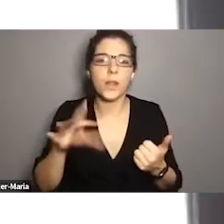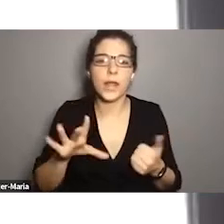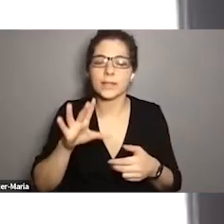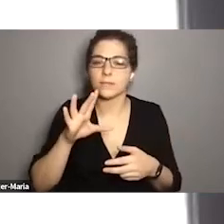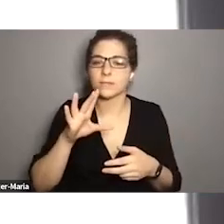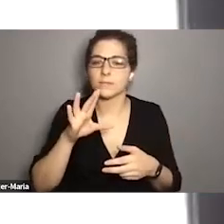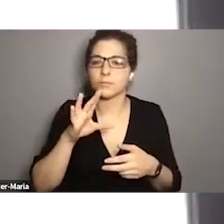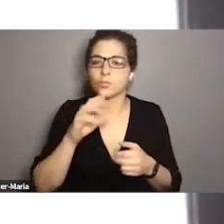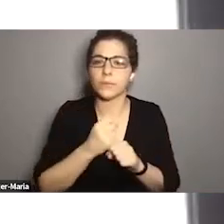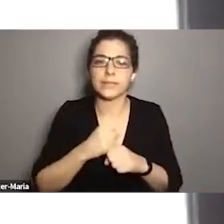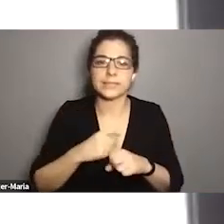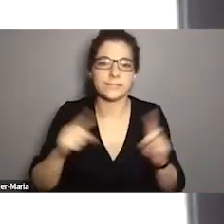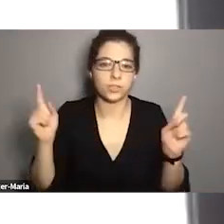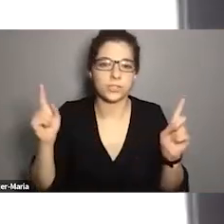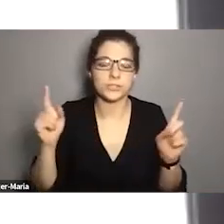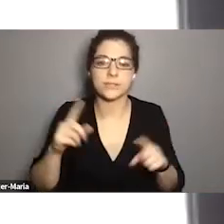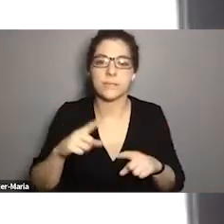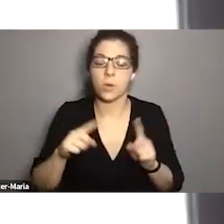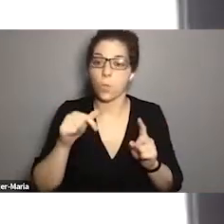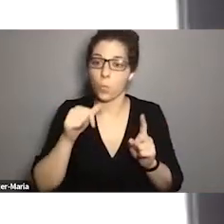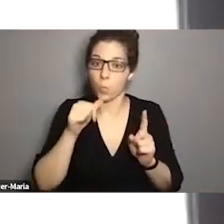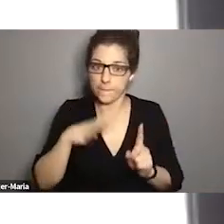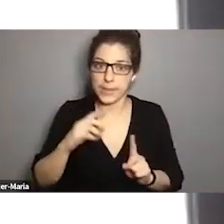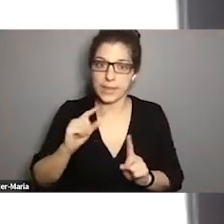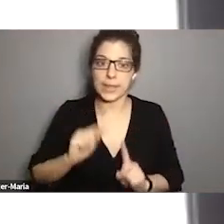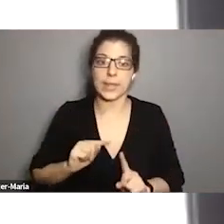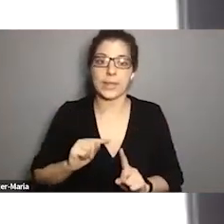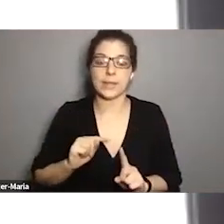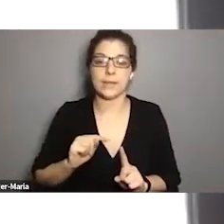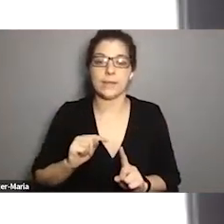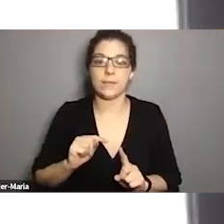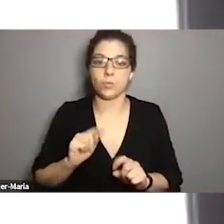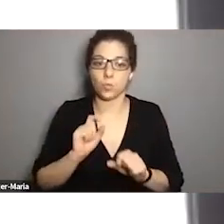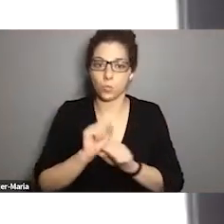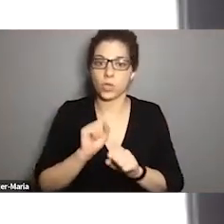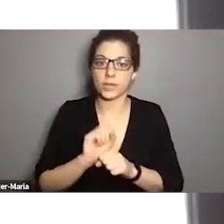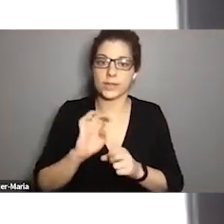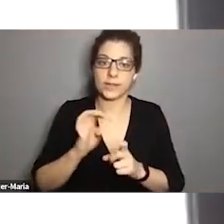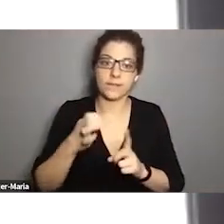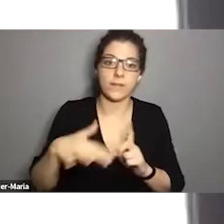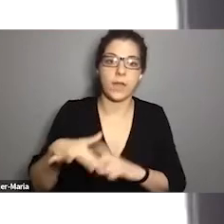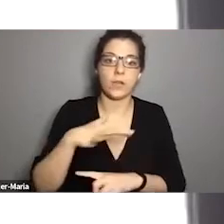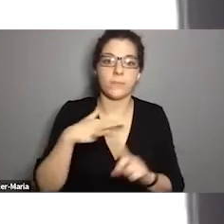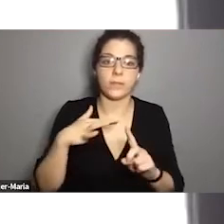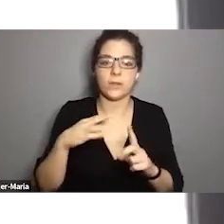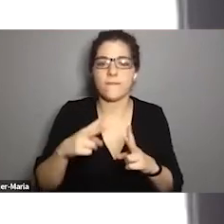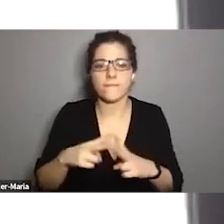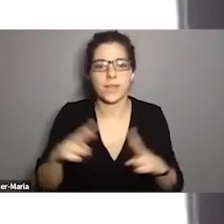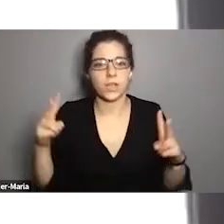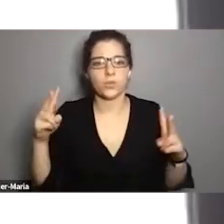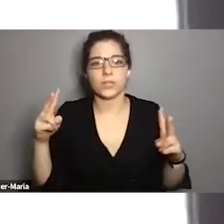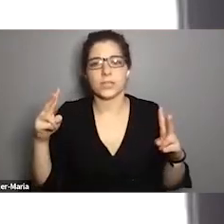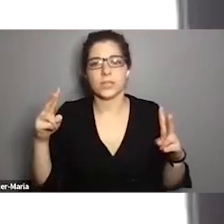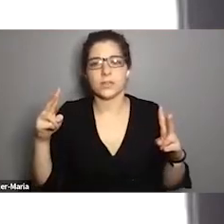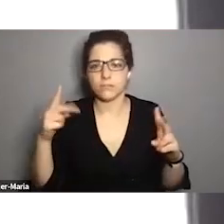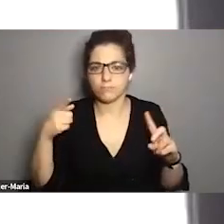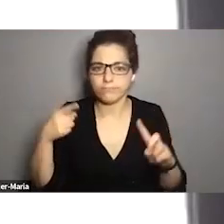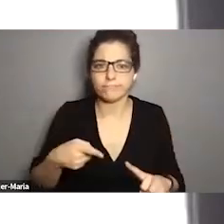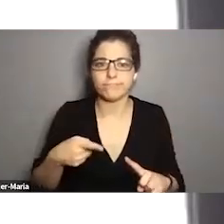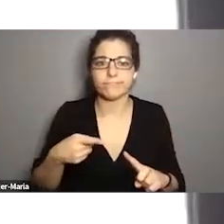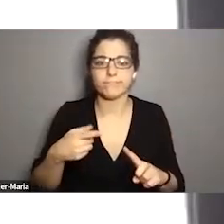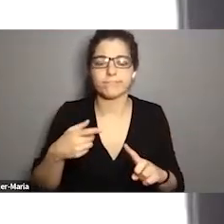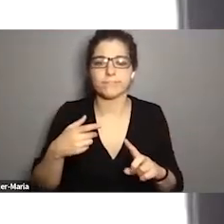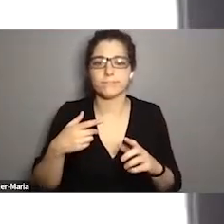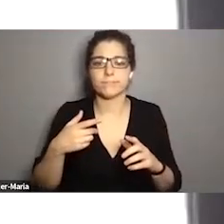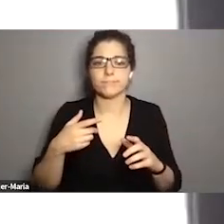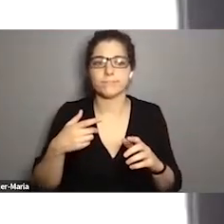to make difference, but women in the working environment are very oriented